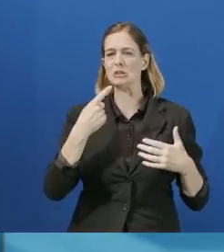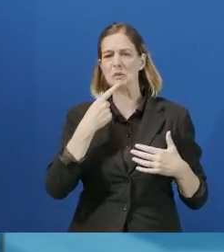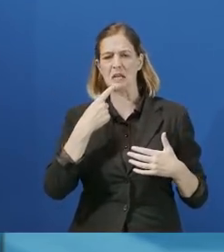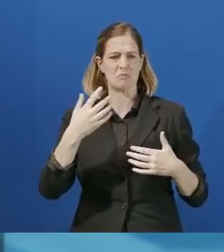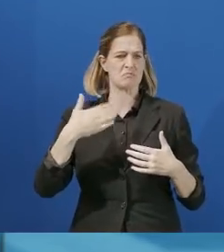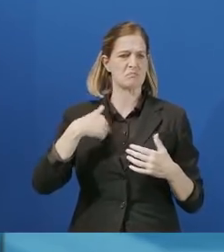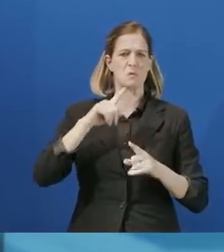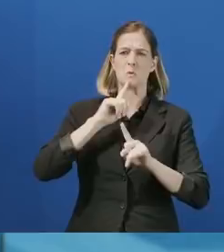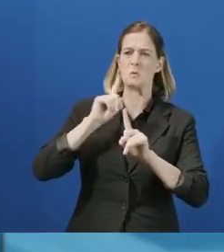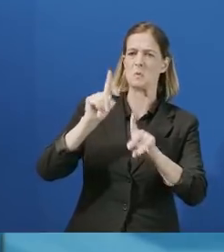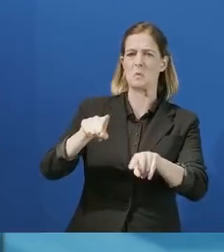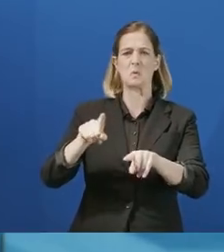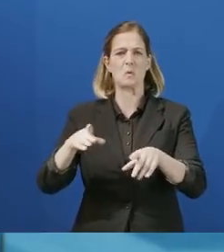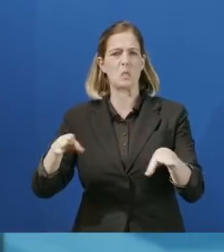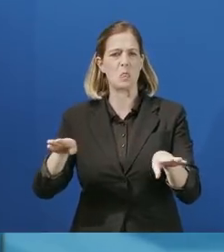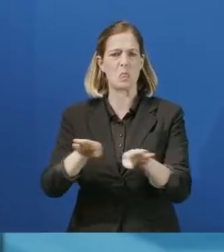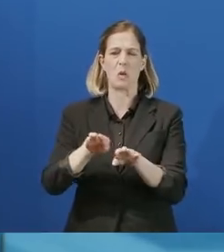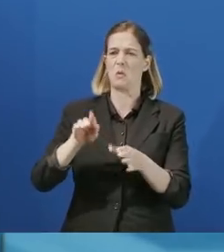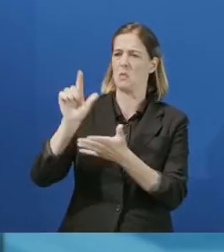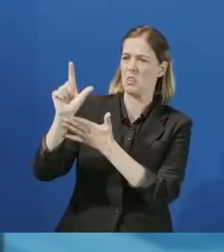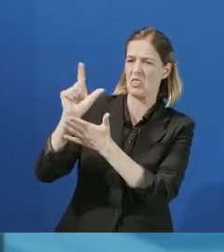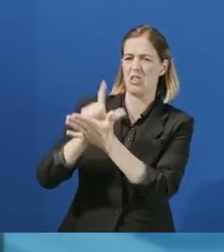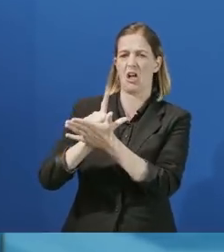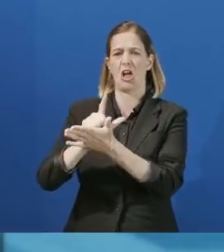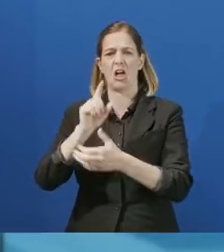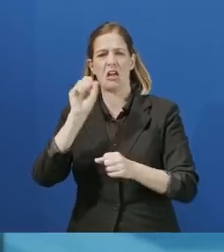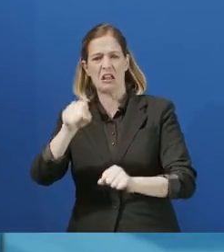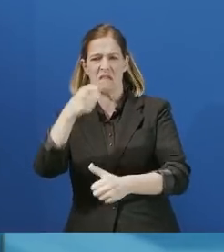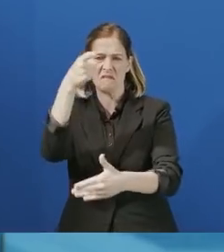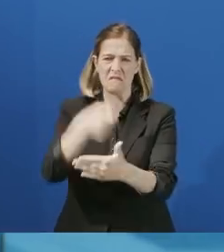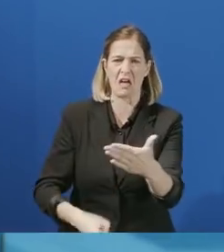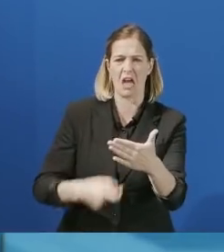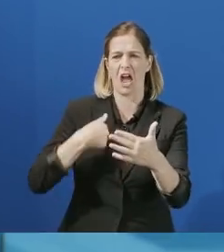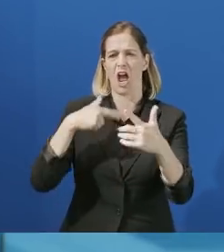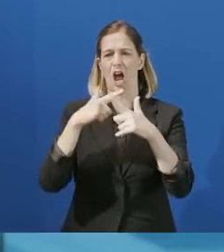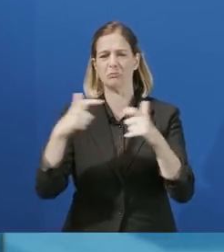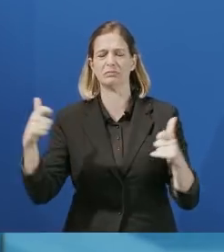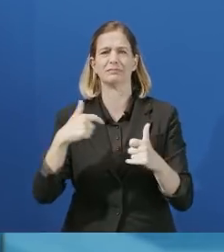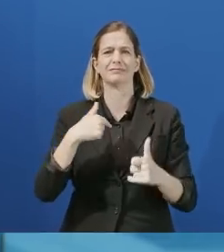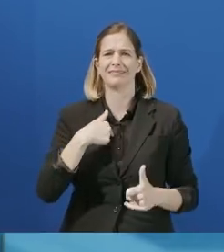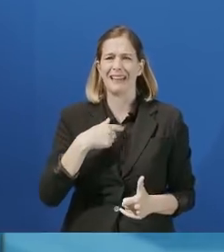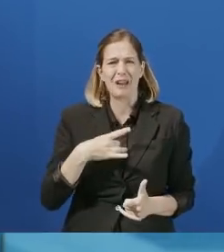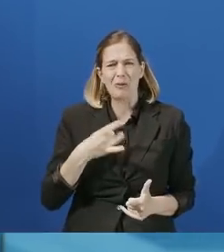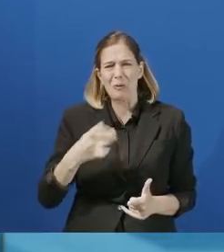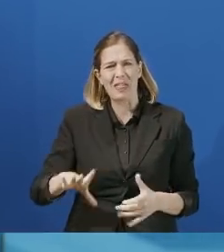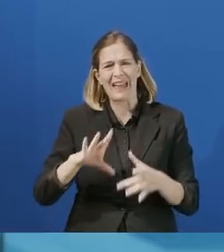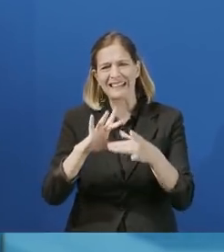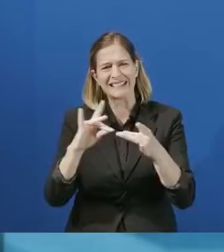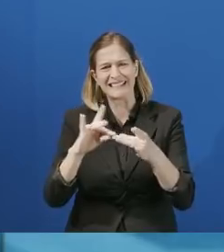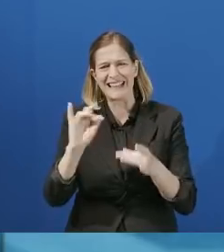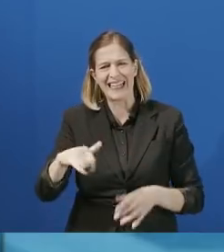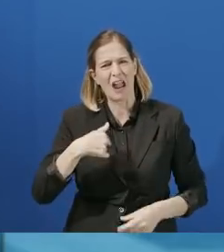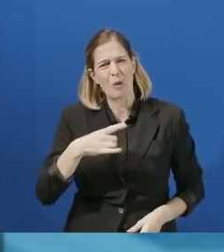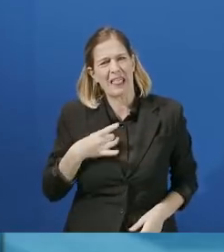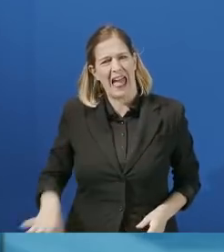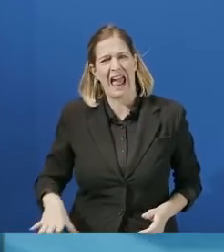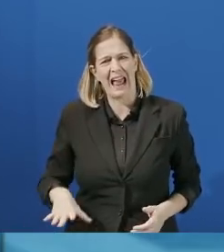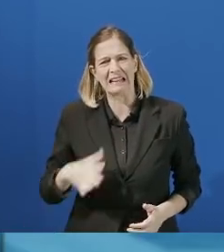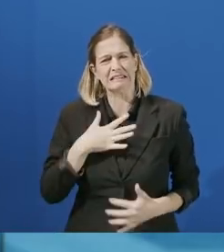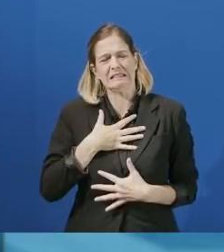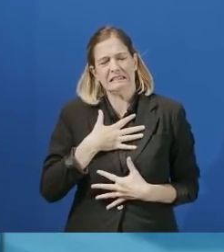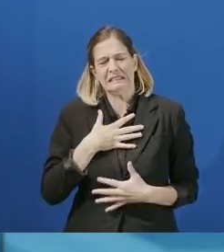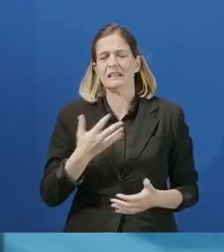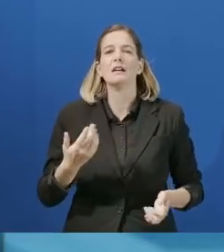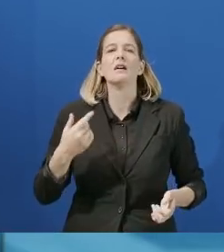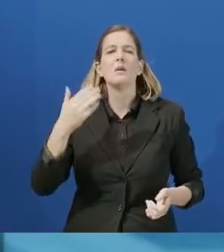provides fines and et cetera. Let's remember why we're doing this, and it's to protect public health. It's because we